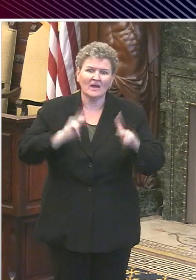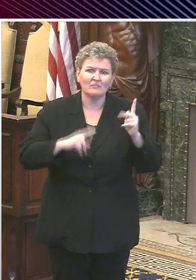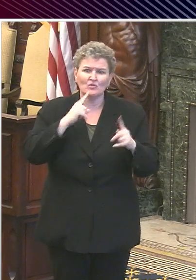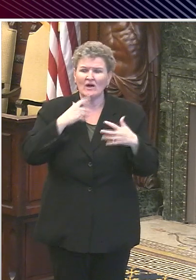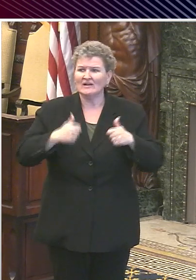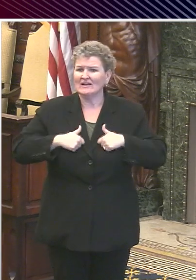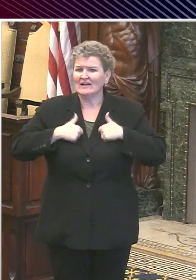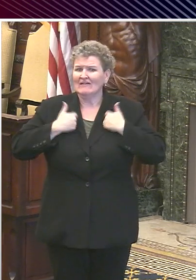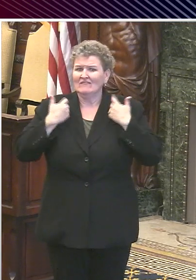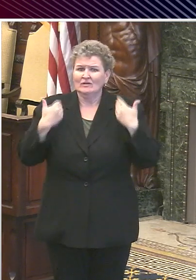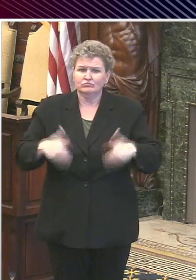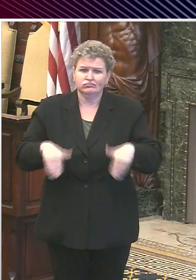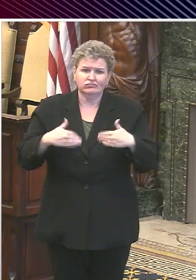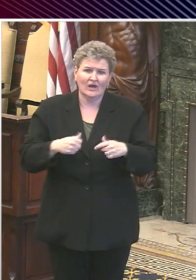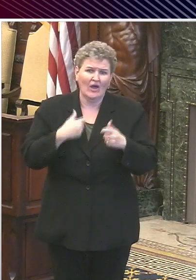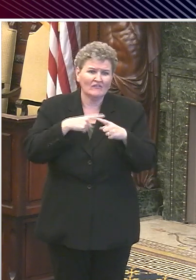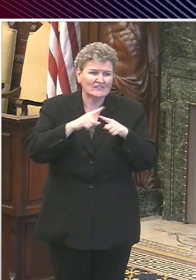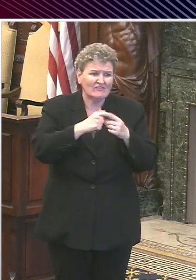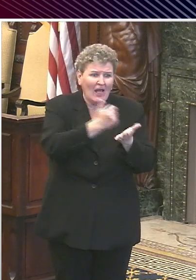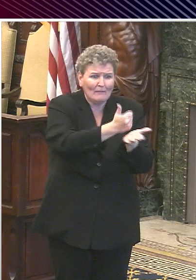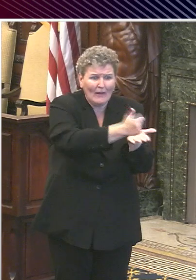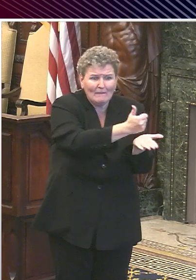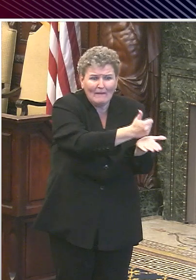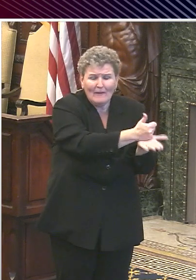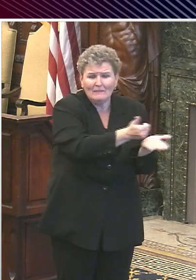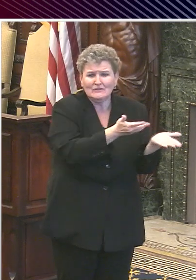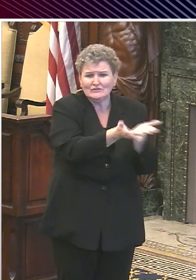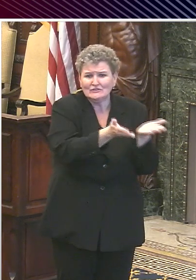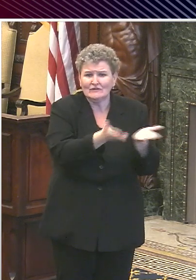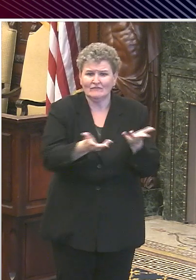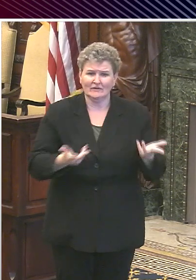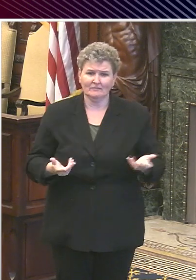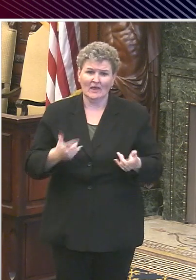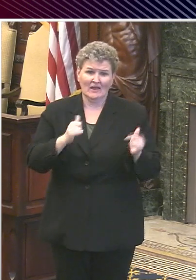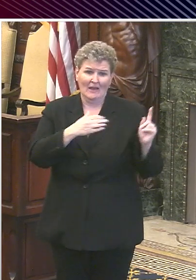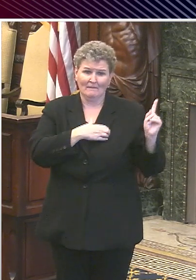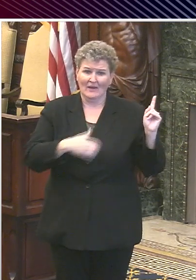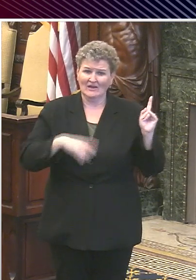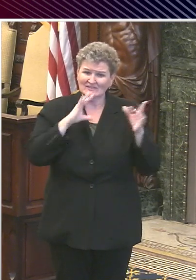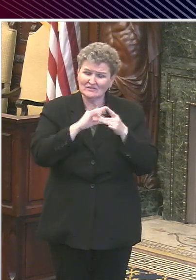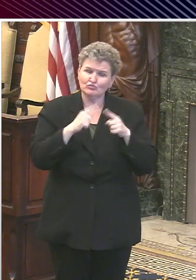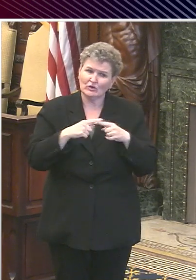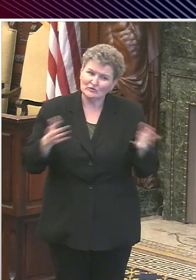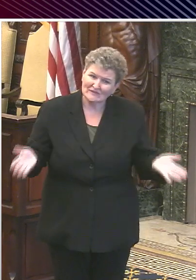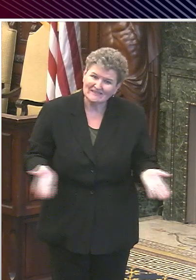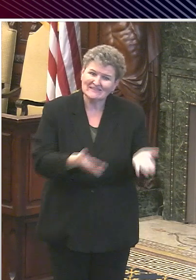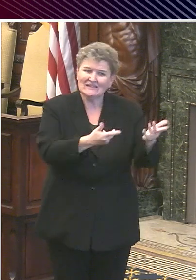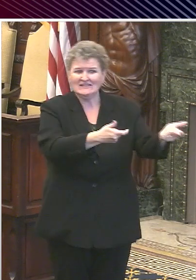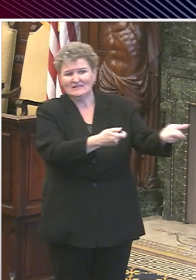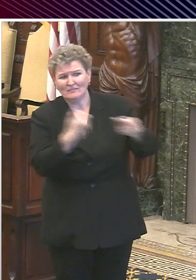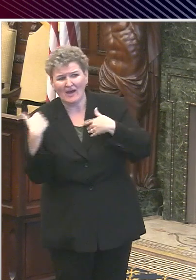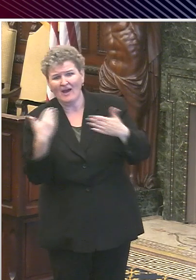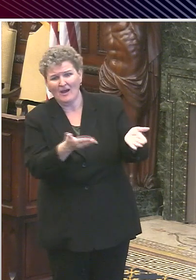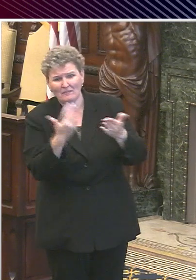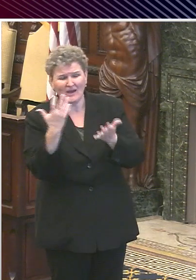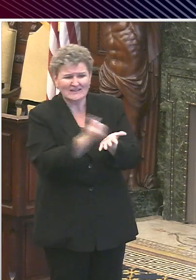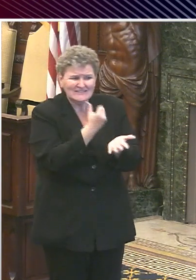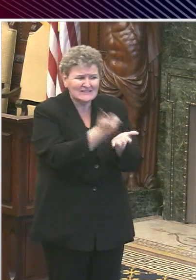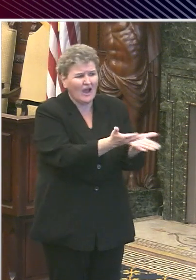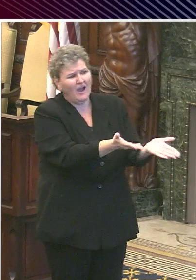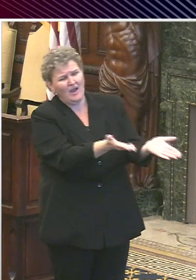other services. And we're really, as the mayor said, encouraging people to take us up on those offers today and